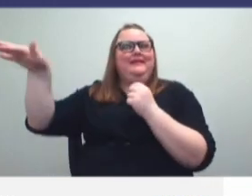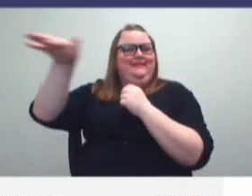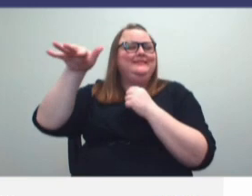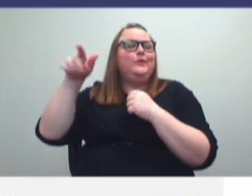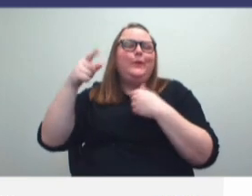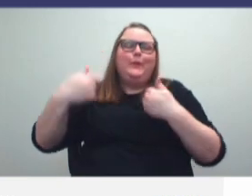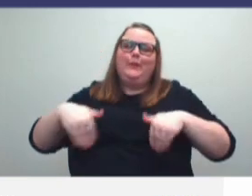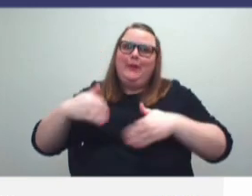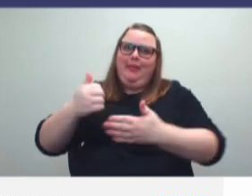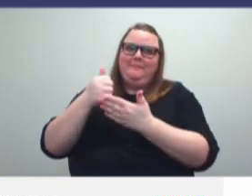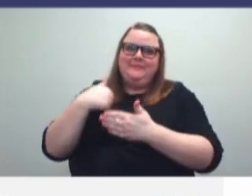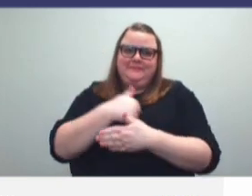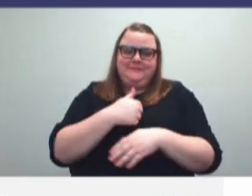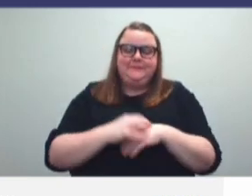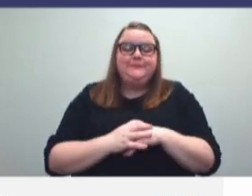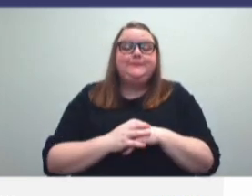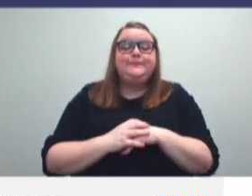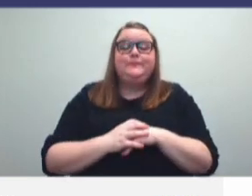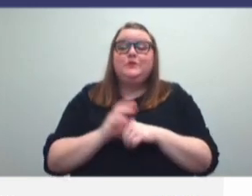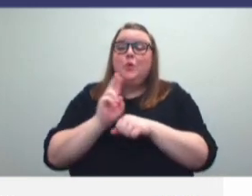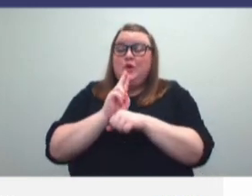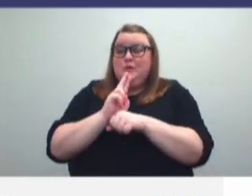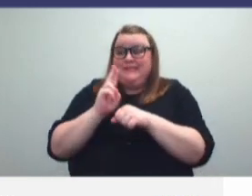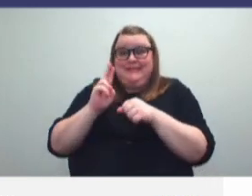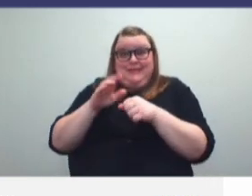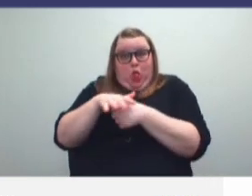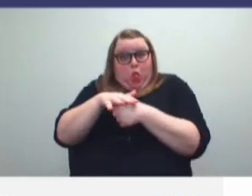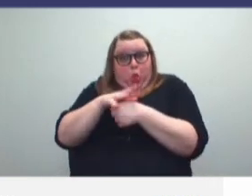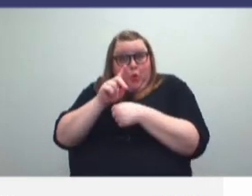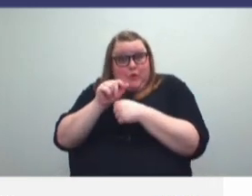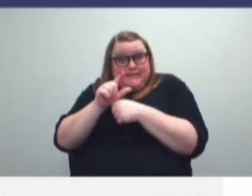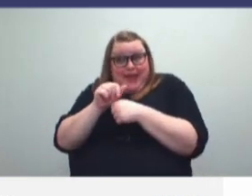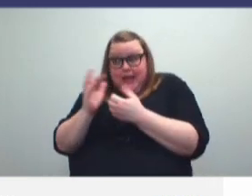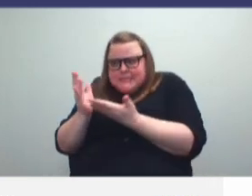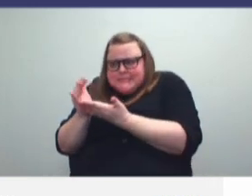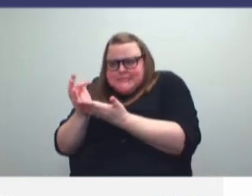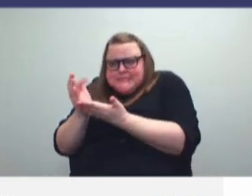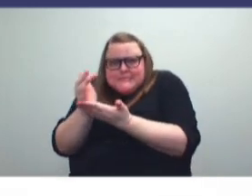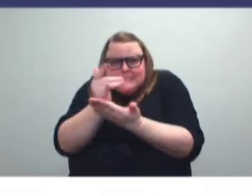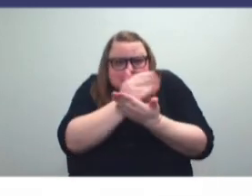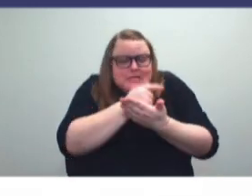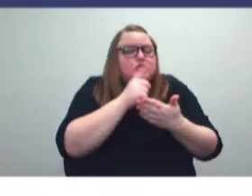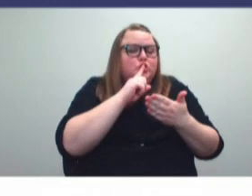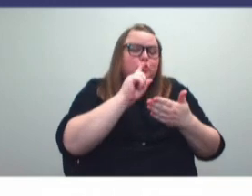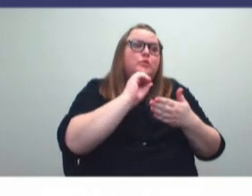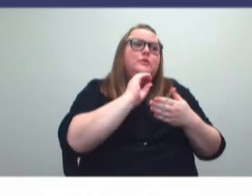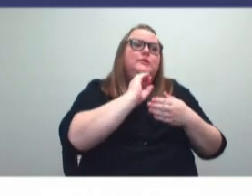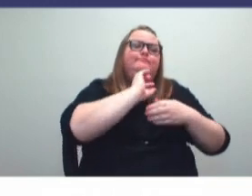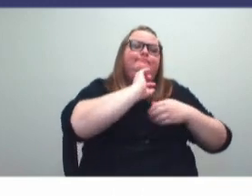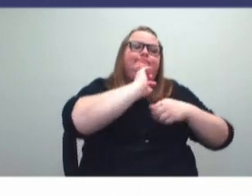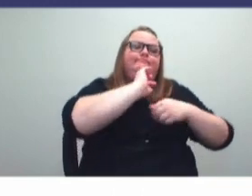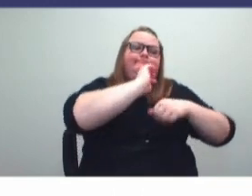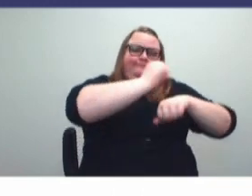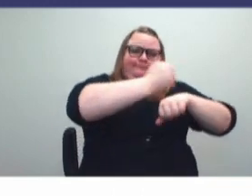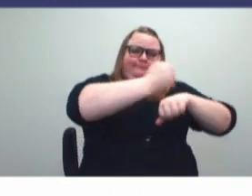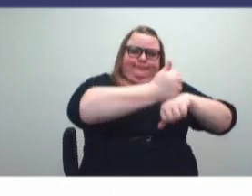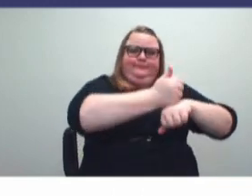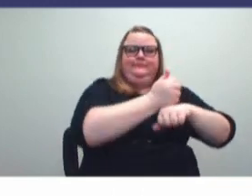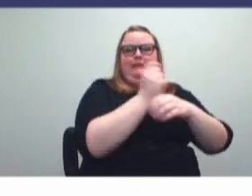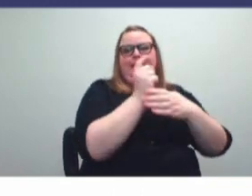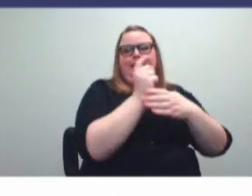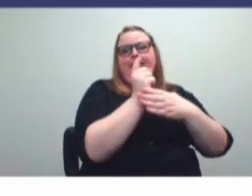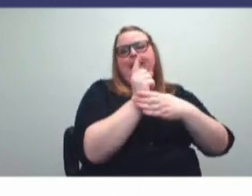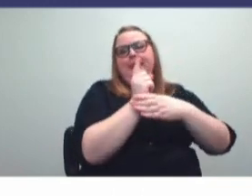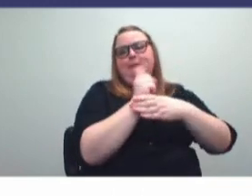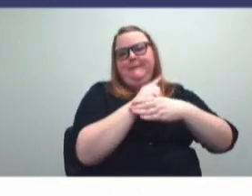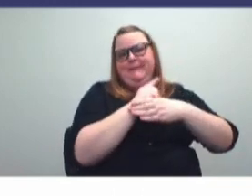all as local data as we can get to create this meter. Next slide, please. These are the